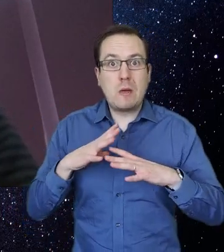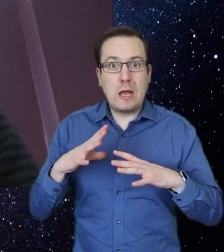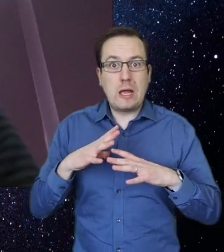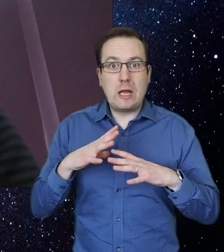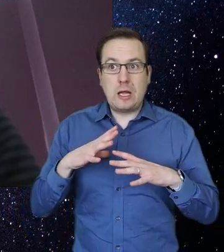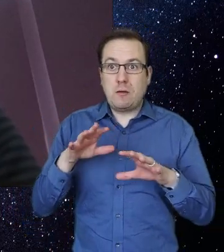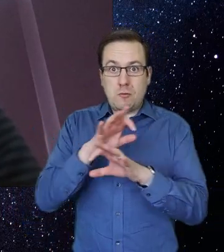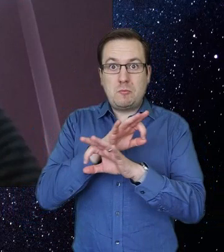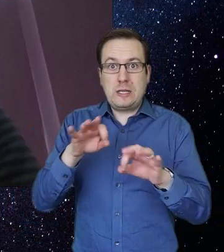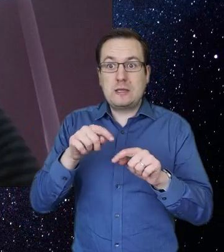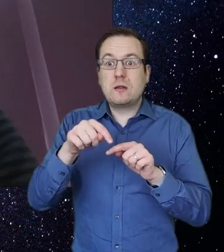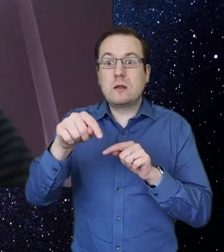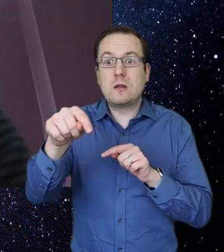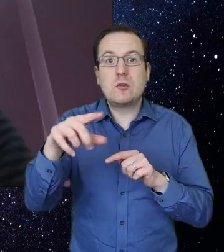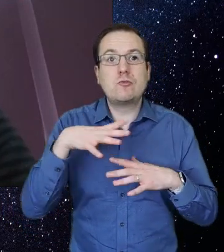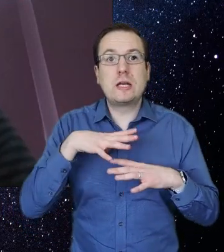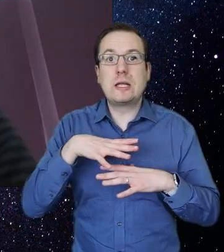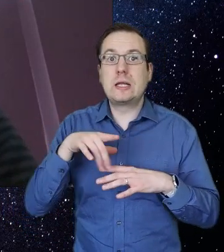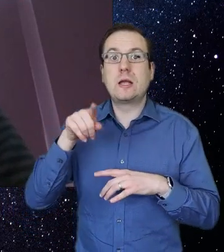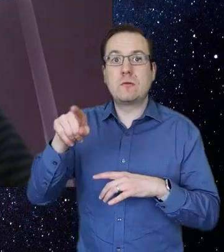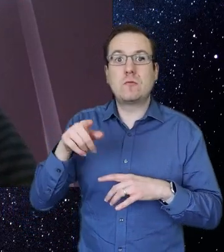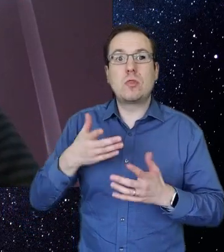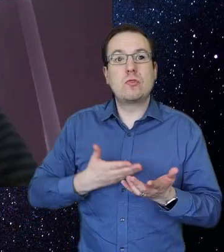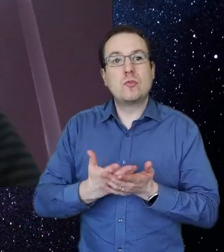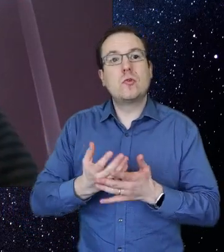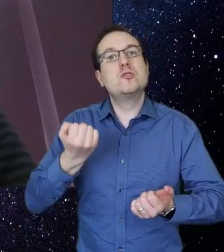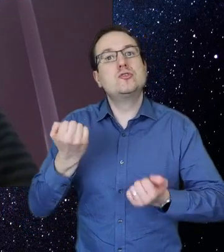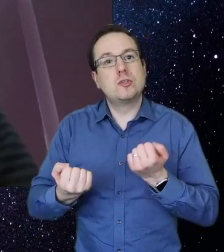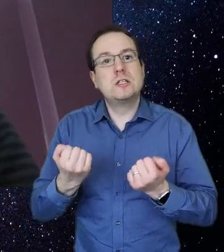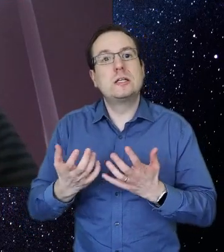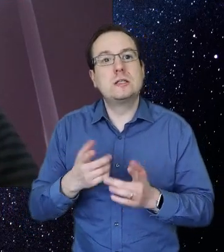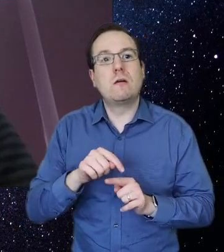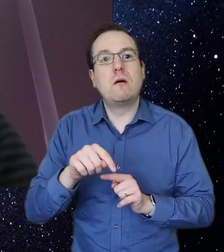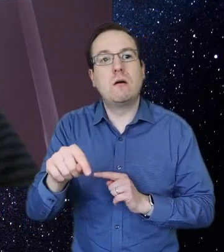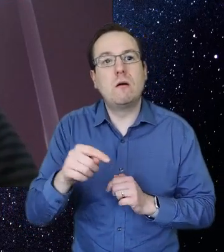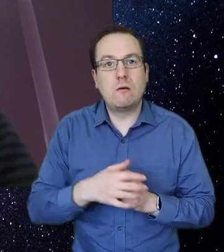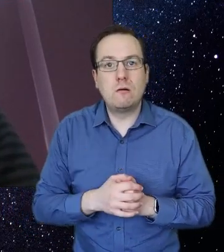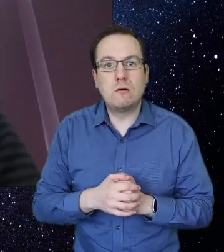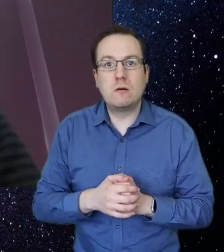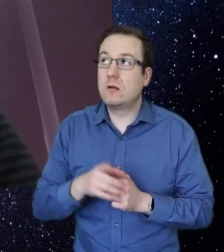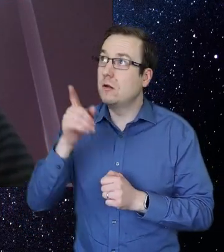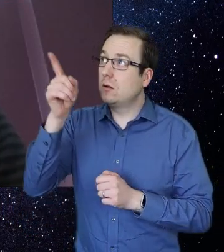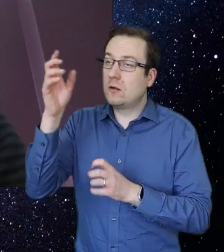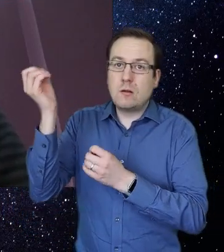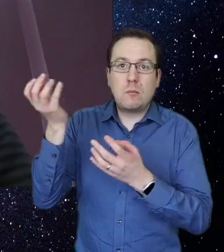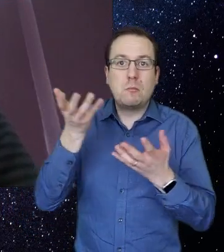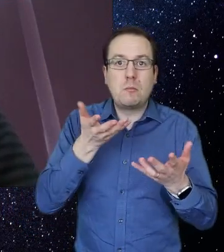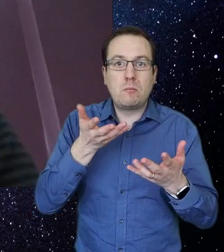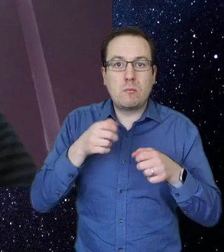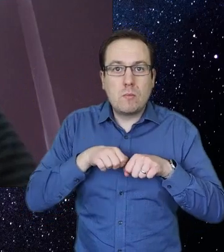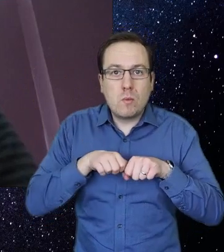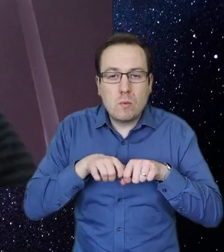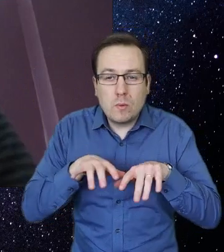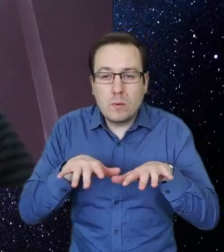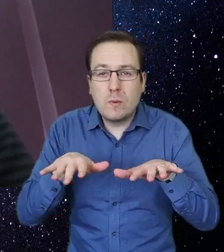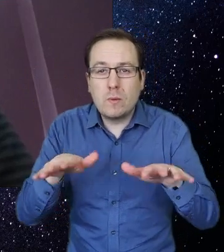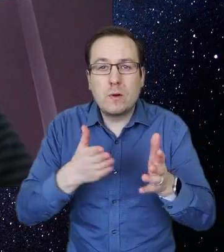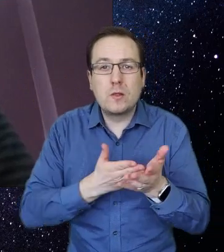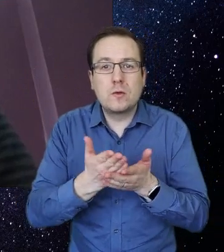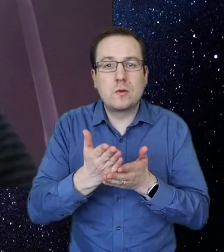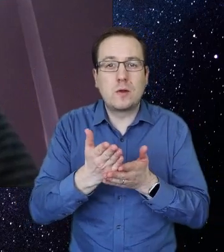the way for peace with justice. May peace be born among, within, and